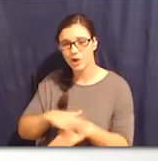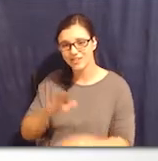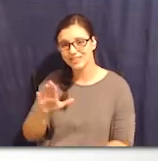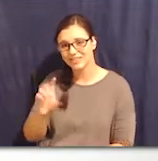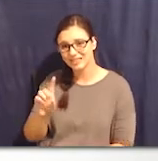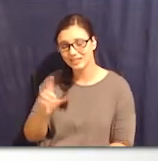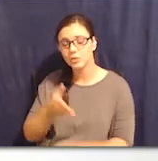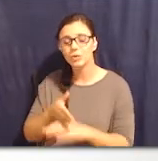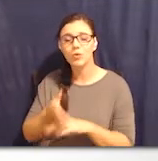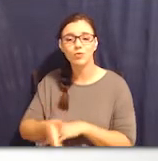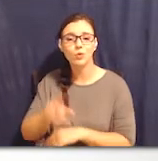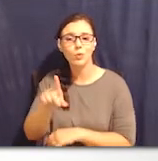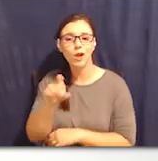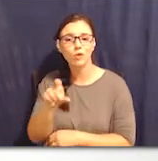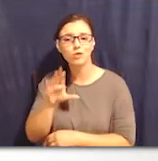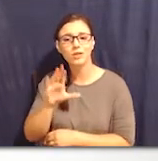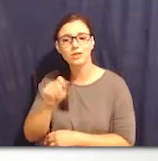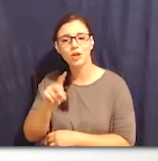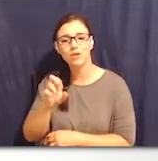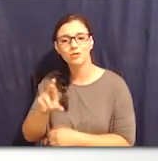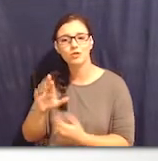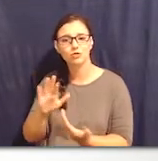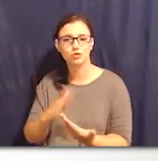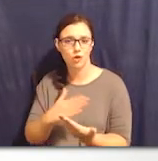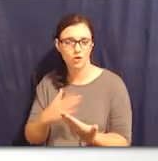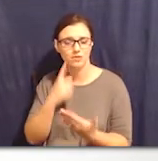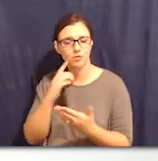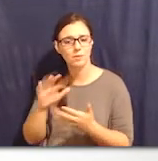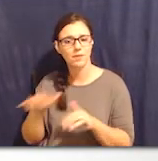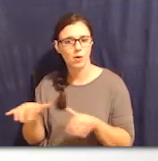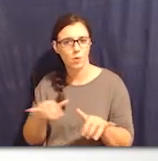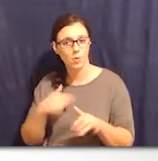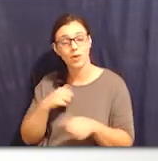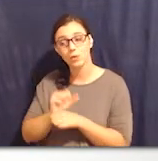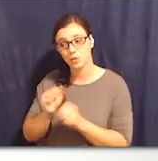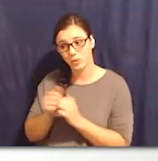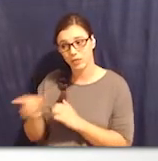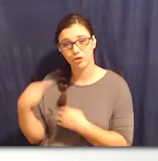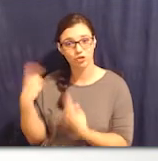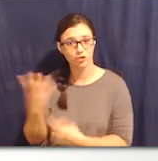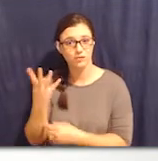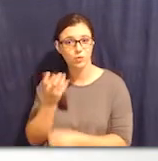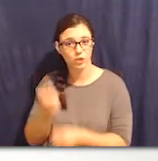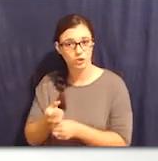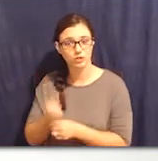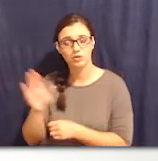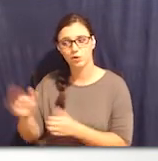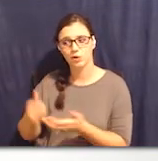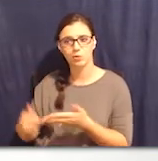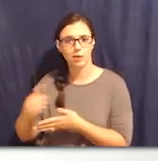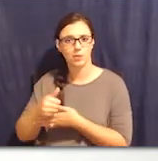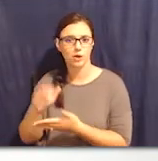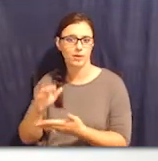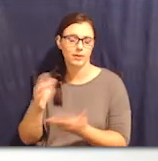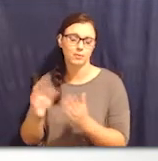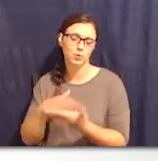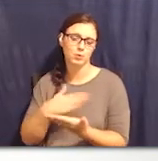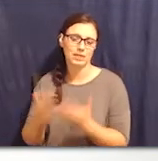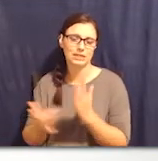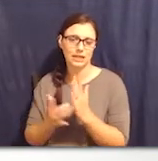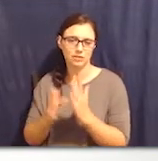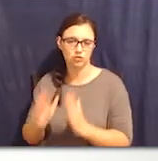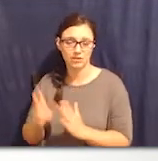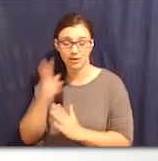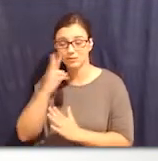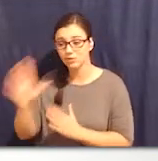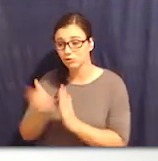albums on CD, with over 100 cover songs and piano melodies. I have worked with Lara for the past 4 years